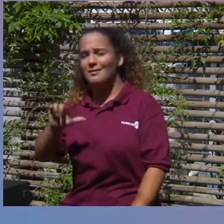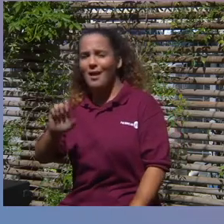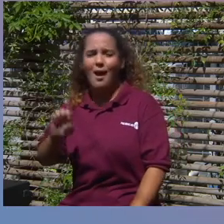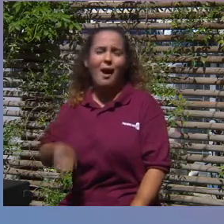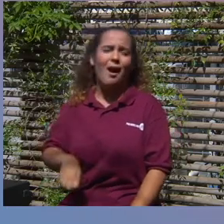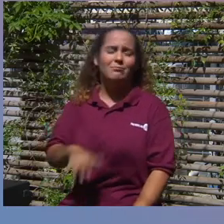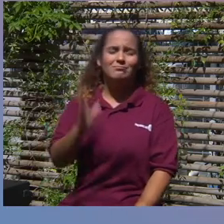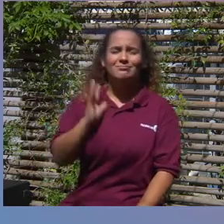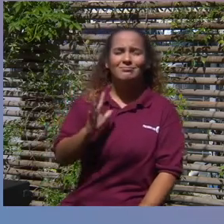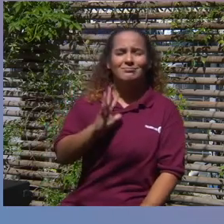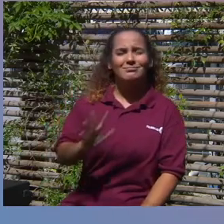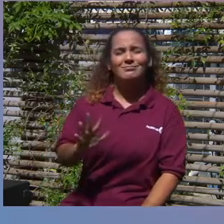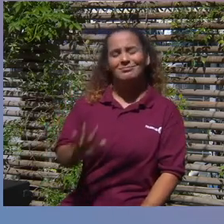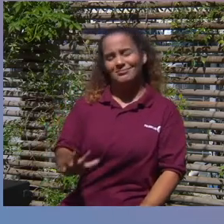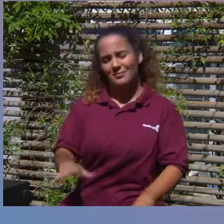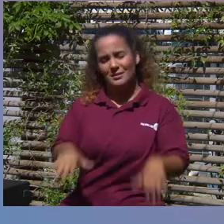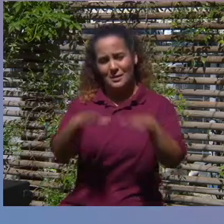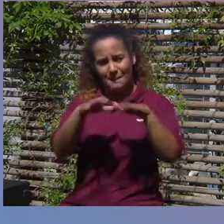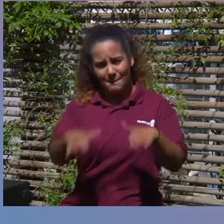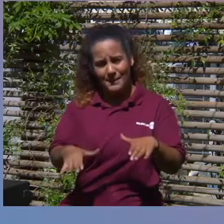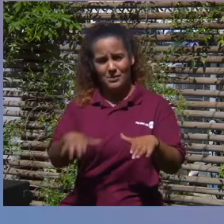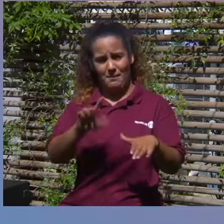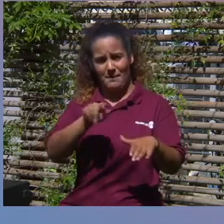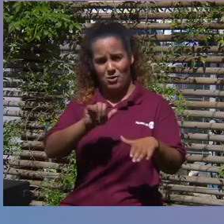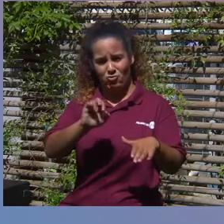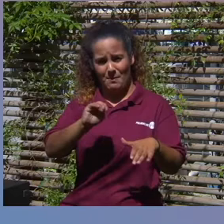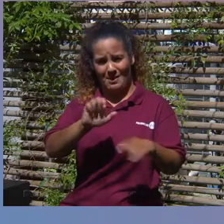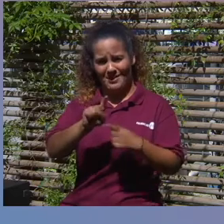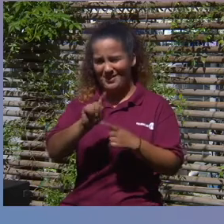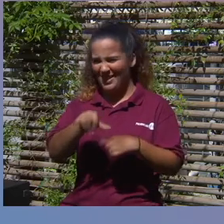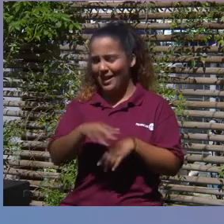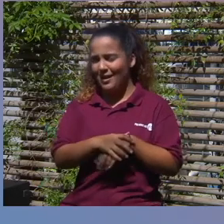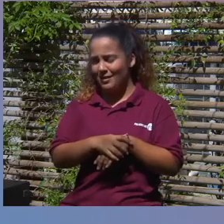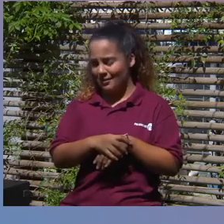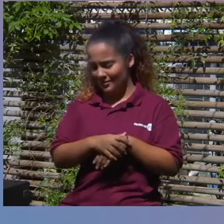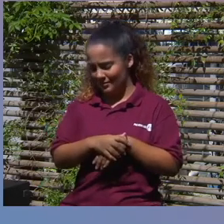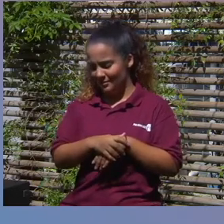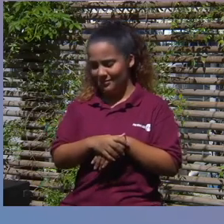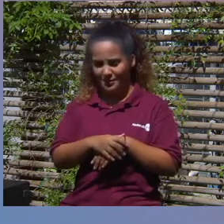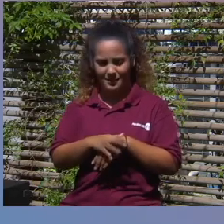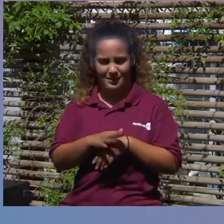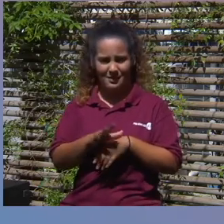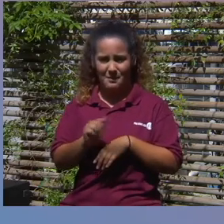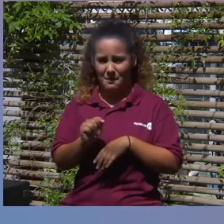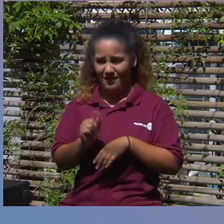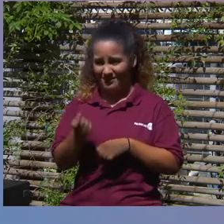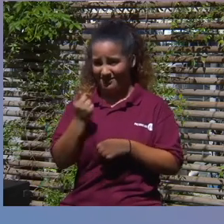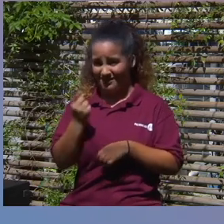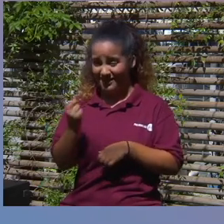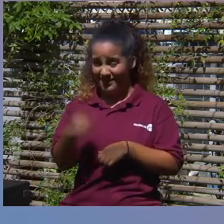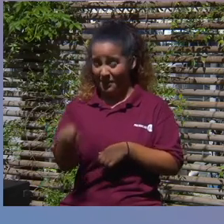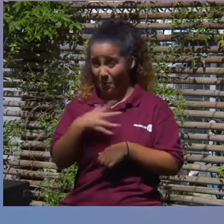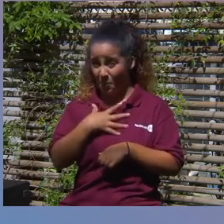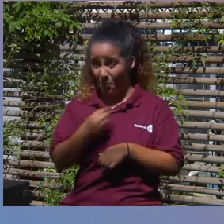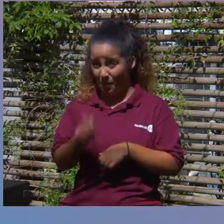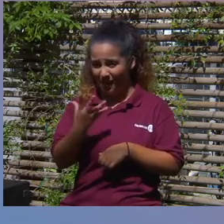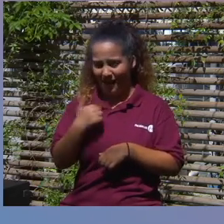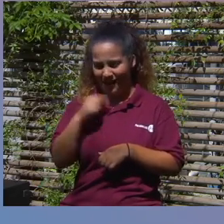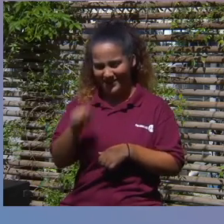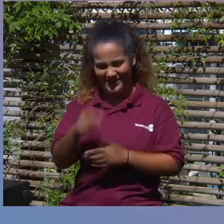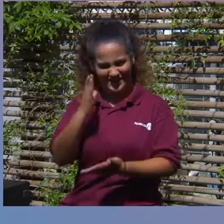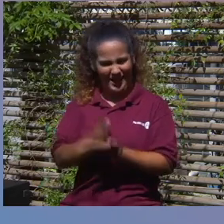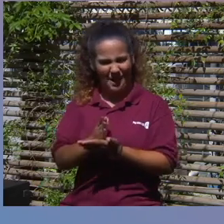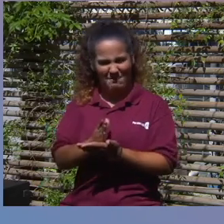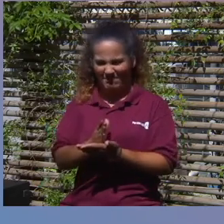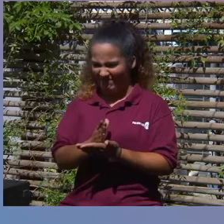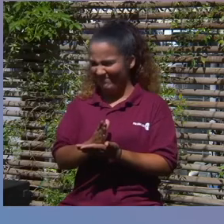pyramids, and they were this and that, and they were, I had to stop reading. It said, but they were white. I had to stop. I went, but